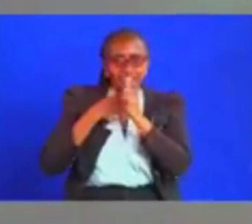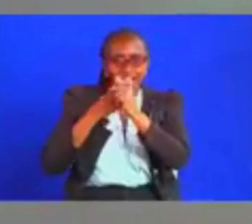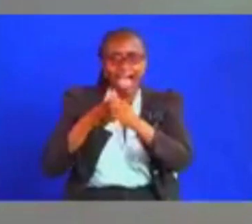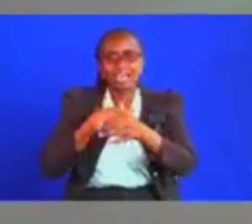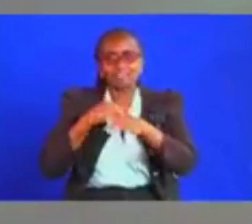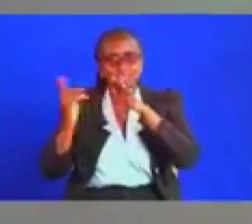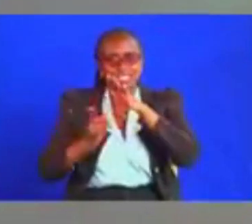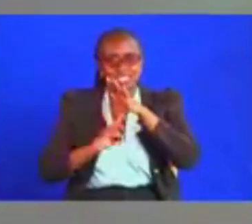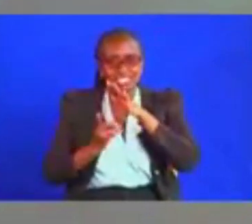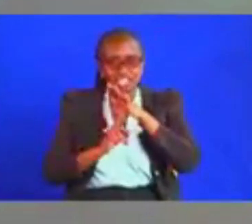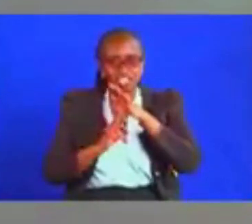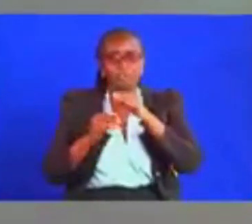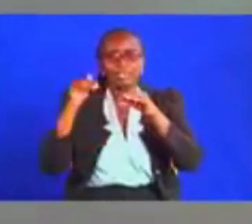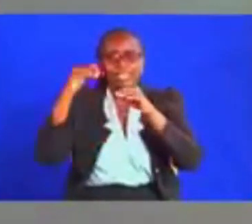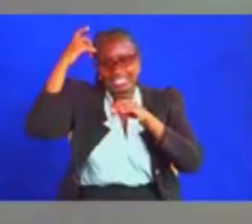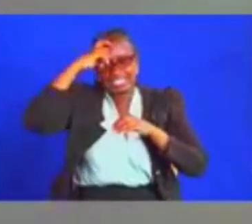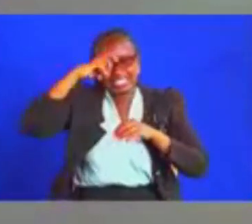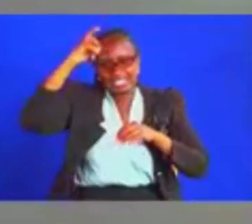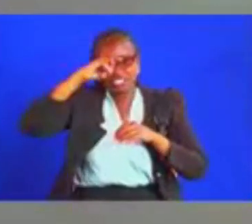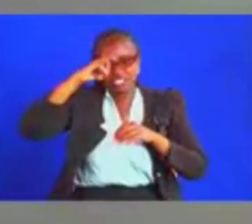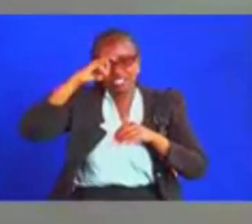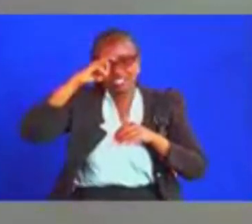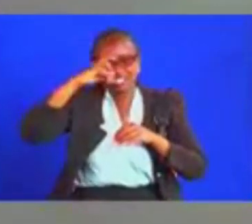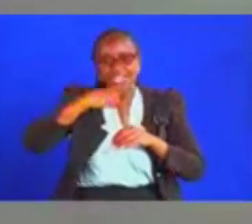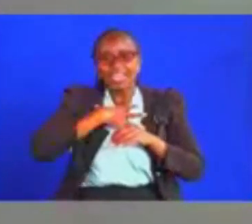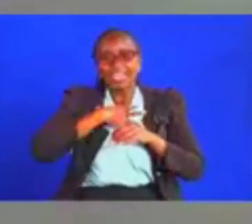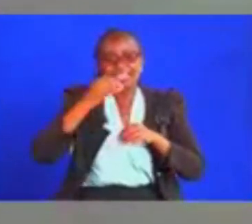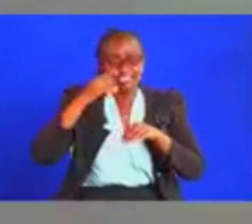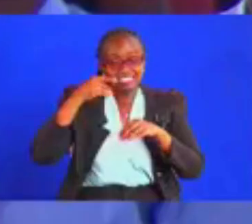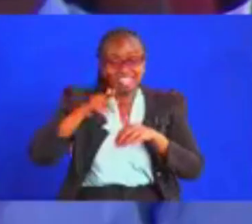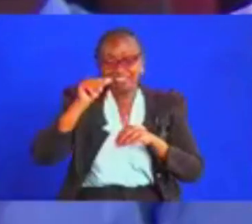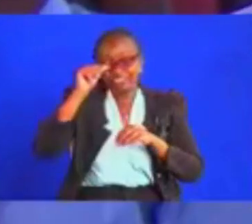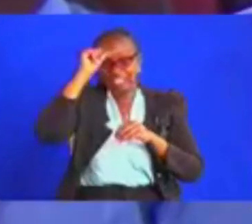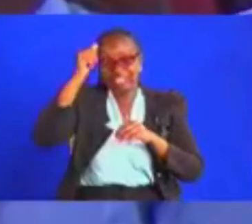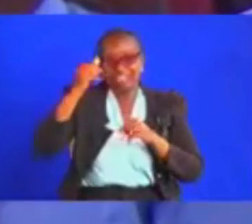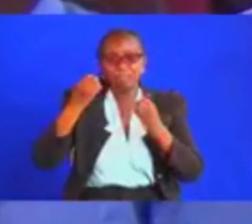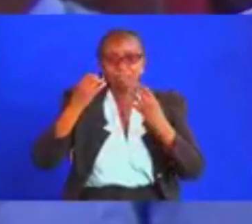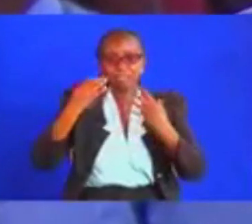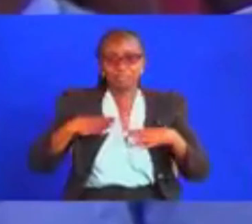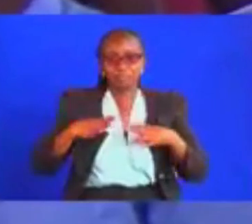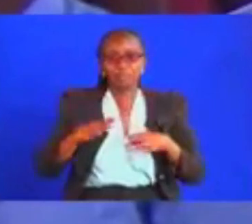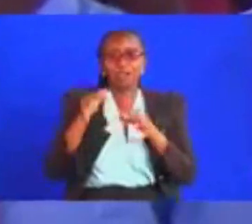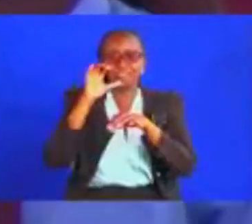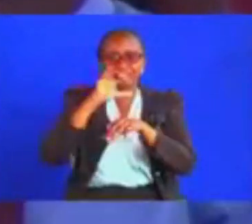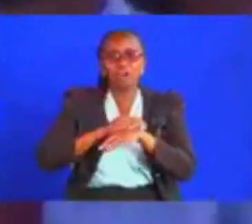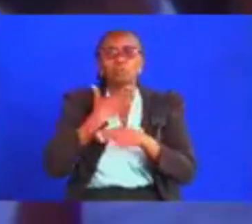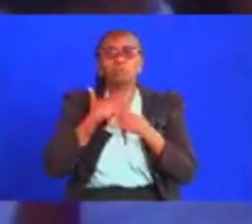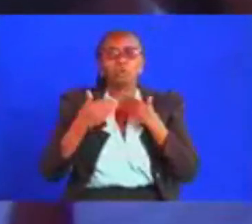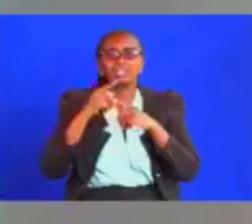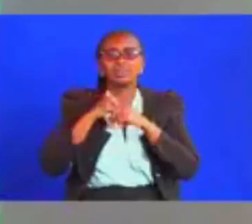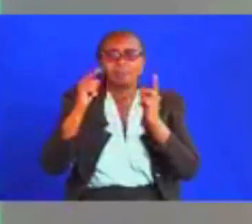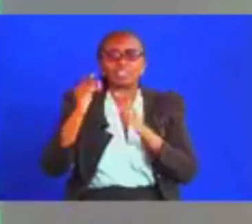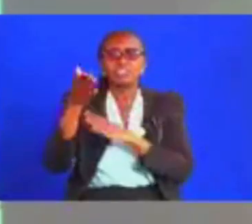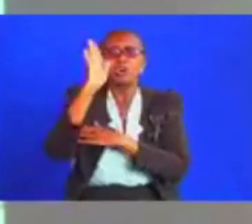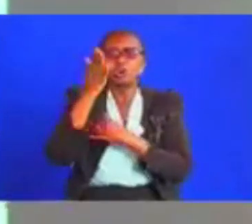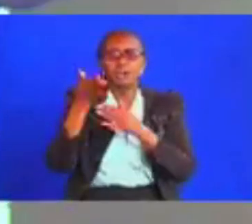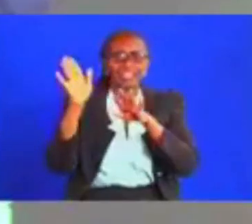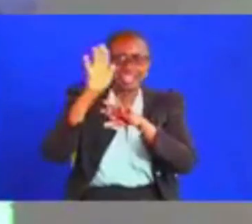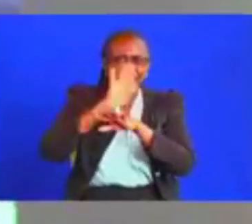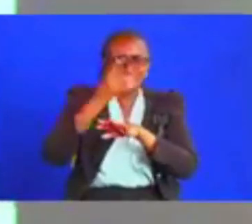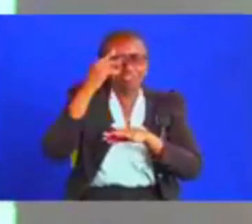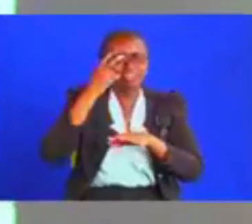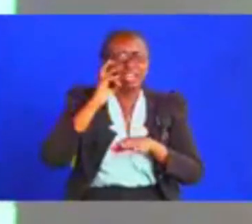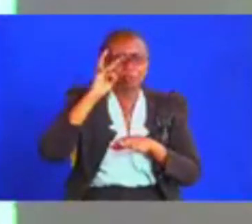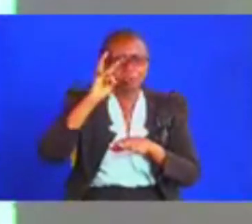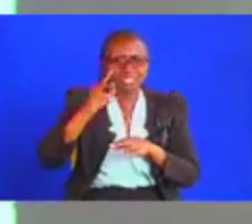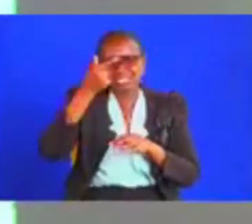are we together? Intelligence, the dexterity of intellect. Many of them were found wanting, and yet God covered for their weaknesses